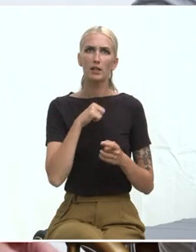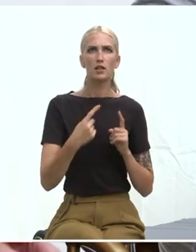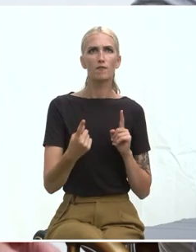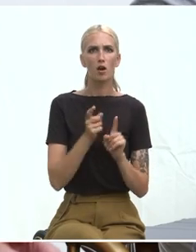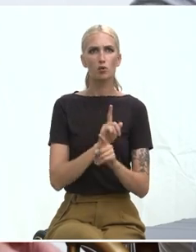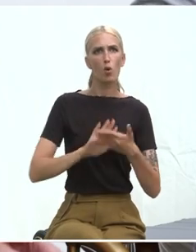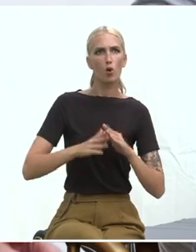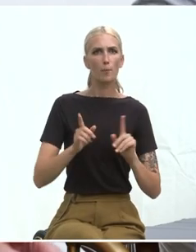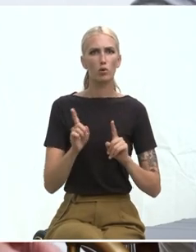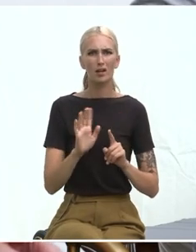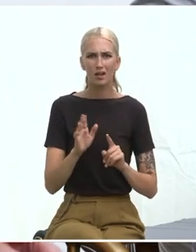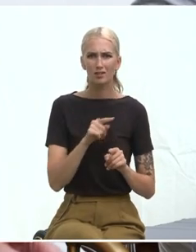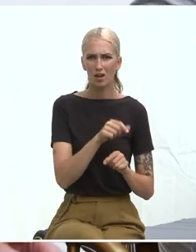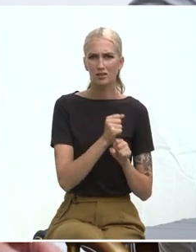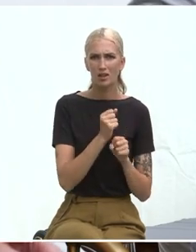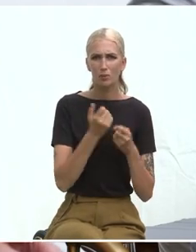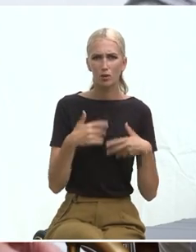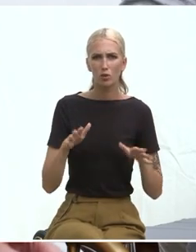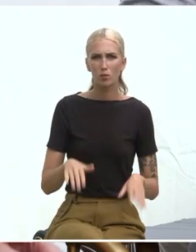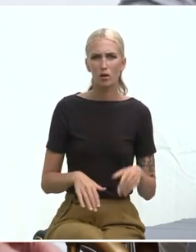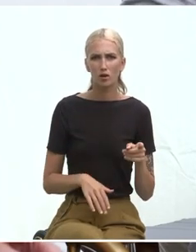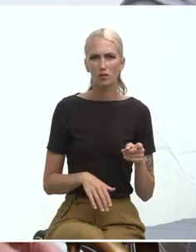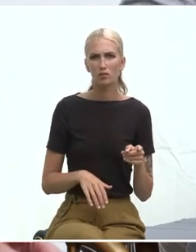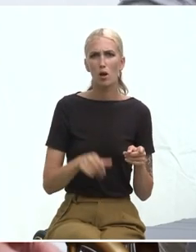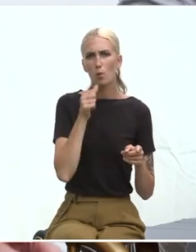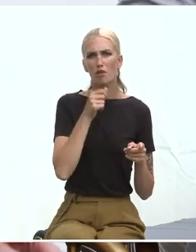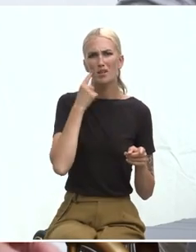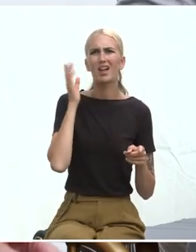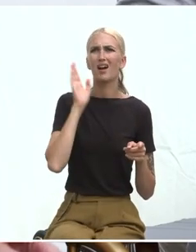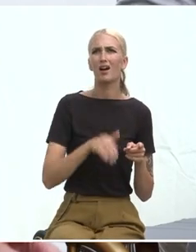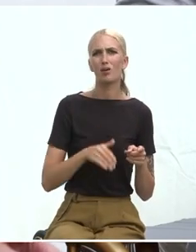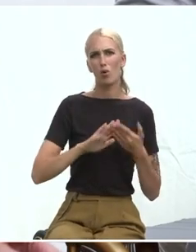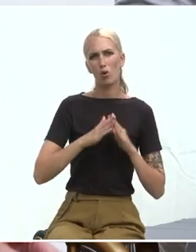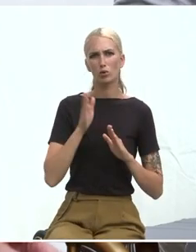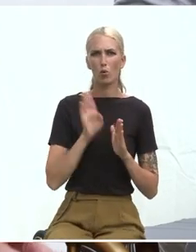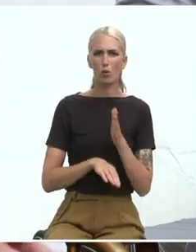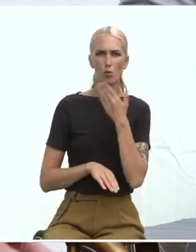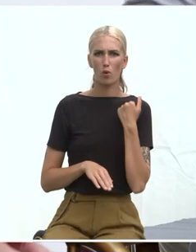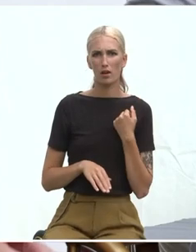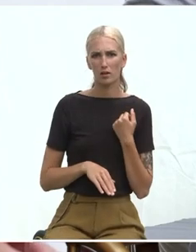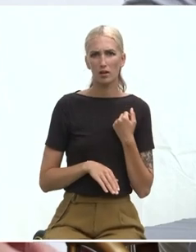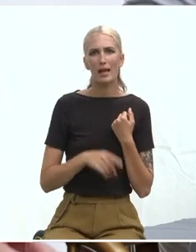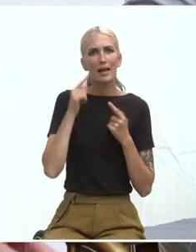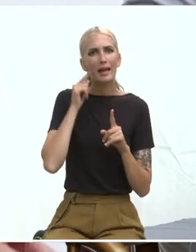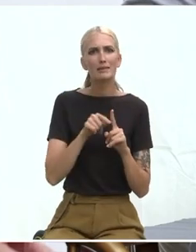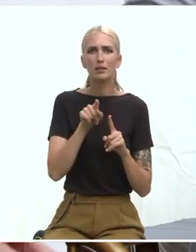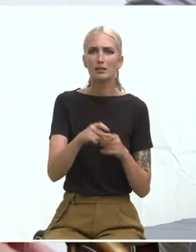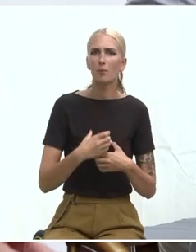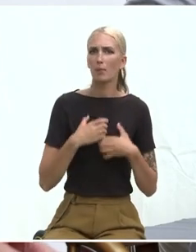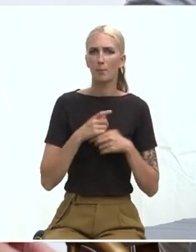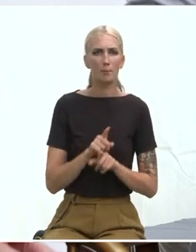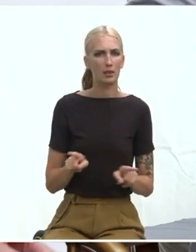that he is already doing that and trying to downplay it so that he wouldn't scare you.